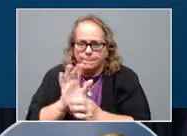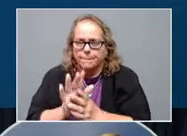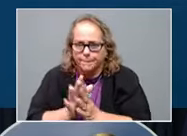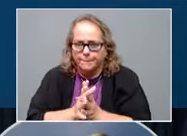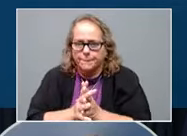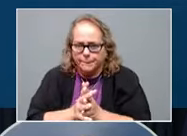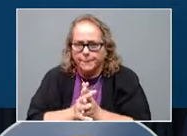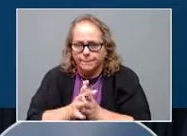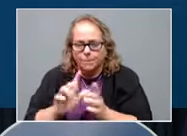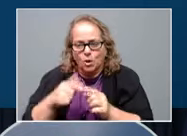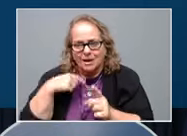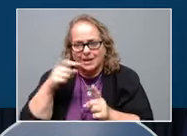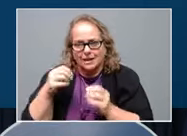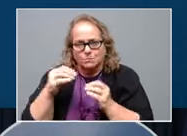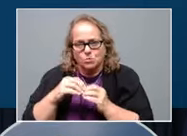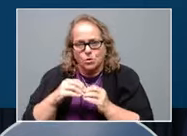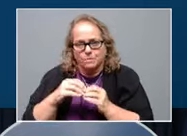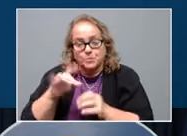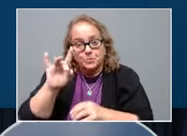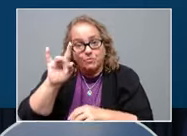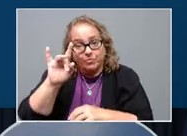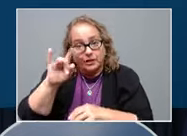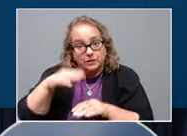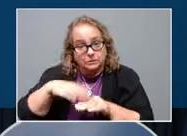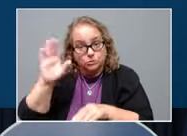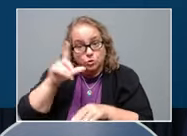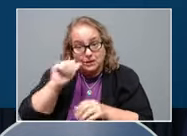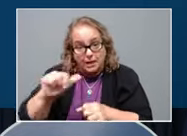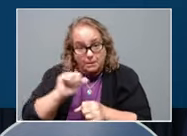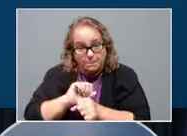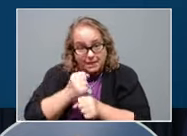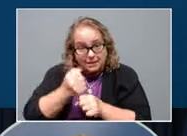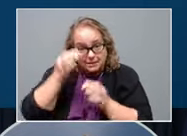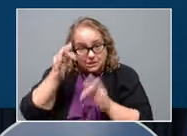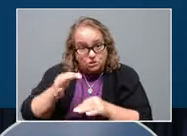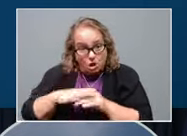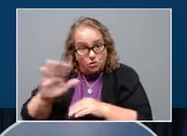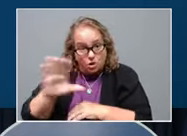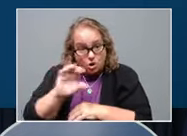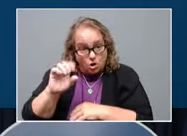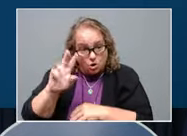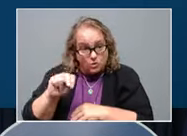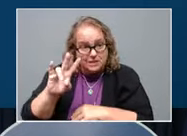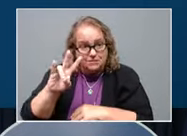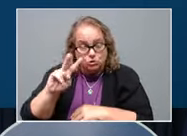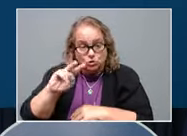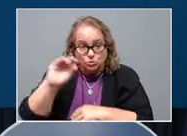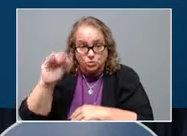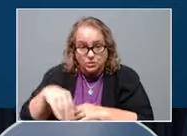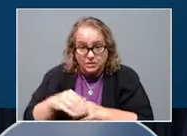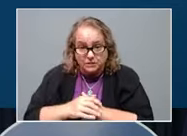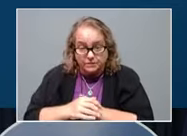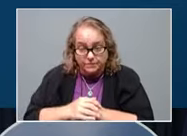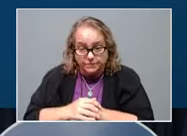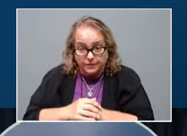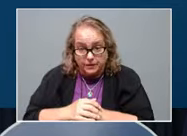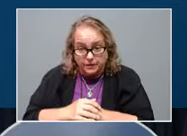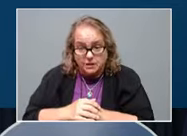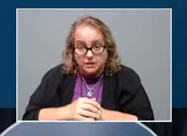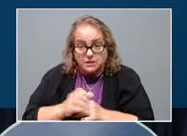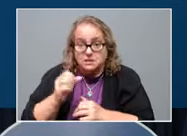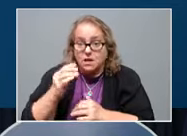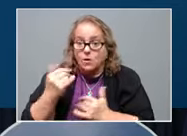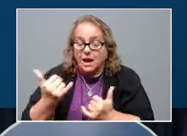can make the decisions fully on their own, 72%. All right, so as we break down age groups, no change